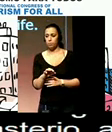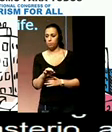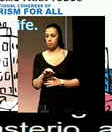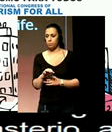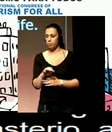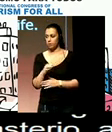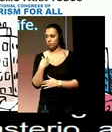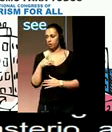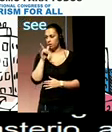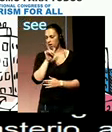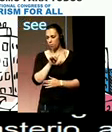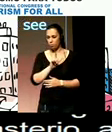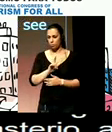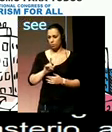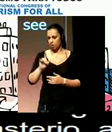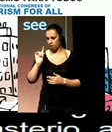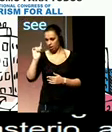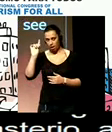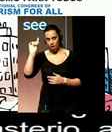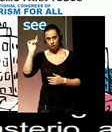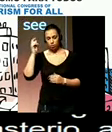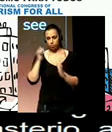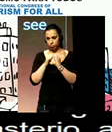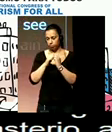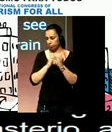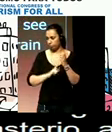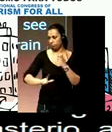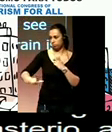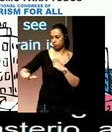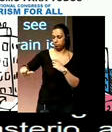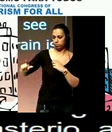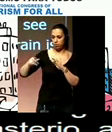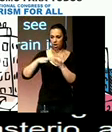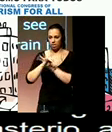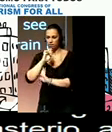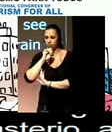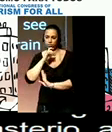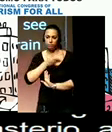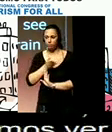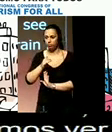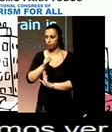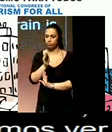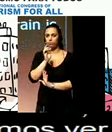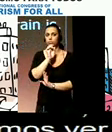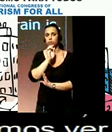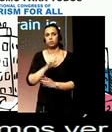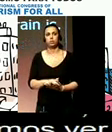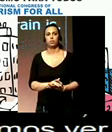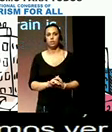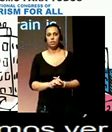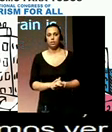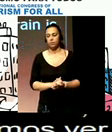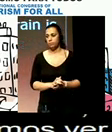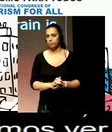is, how difficult the terrain is. It has become a World Heritage Site, and now the buildings have